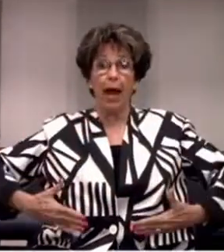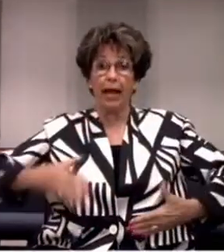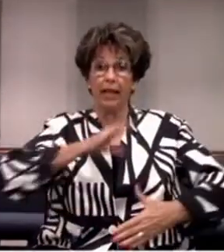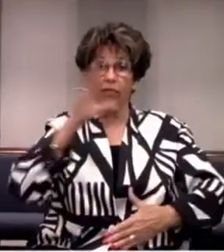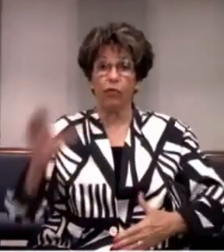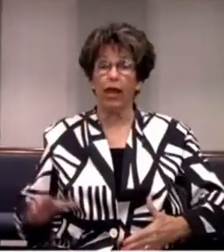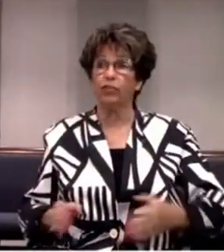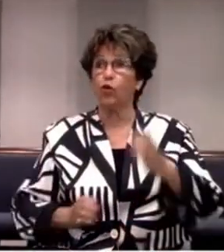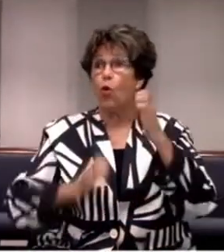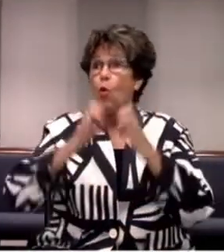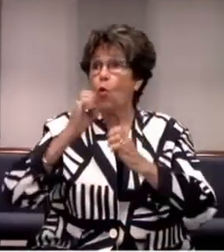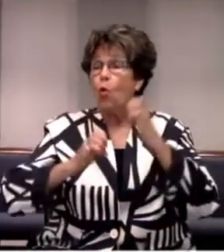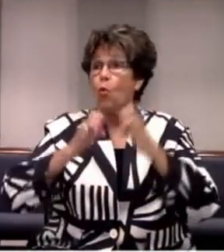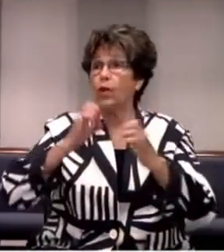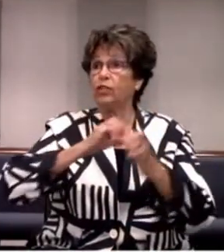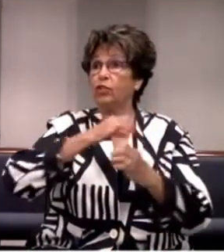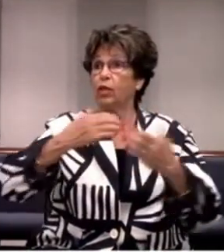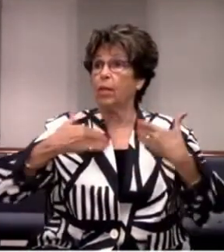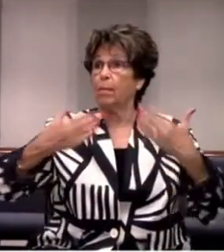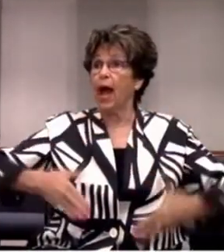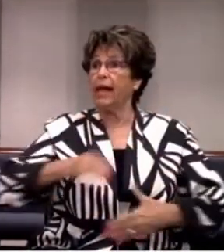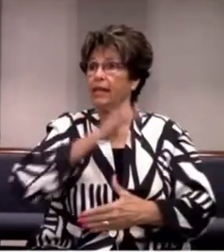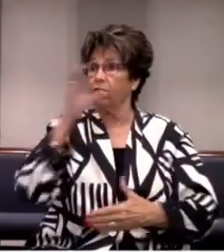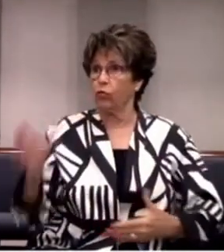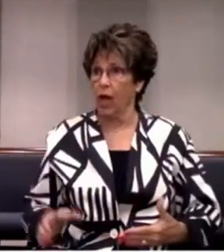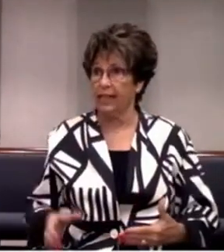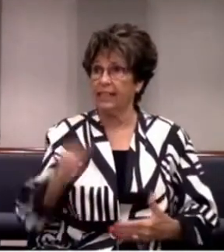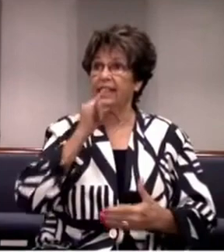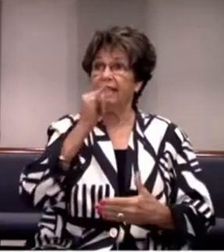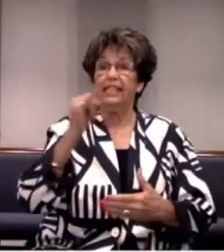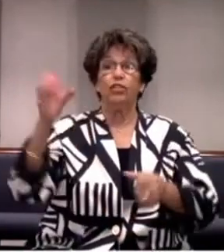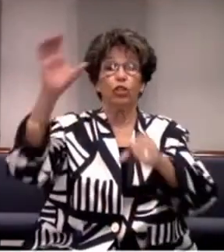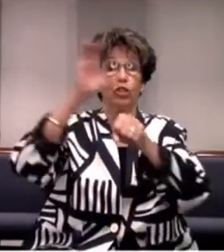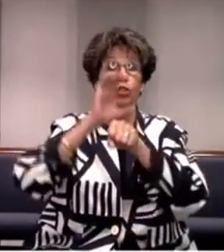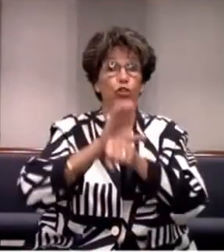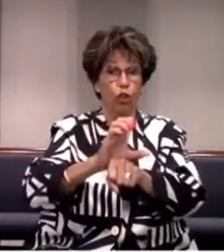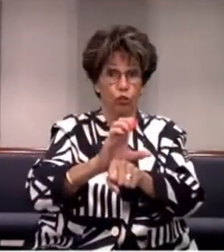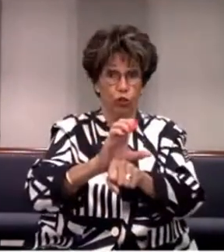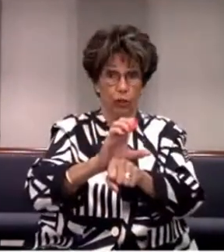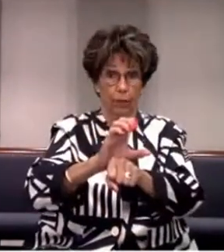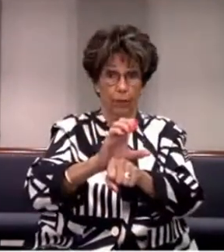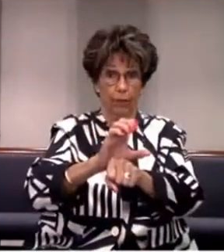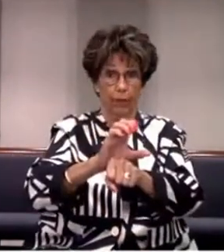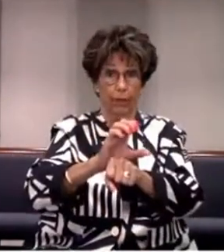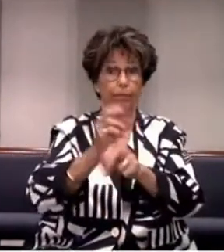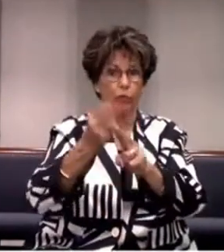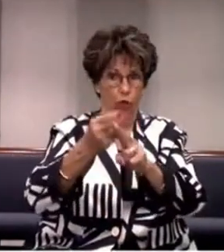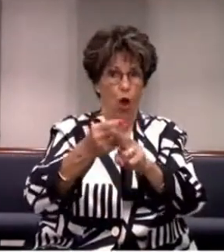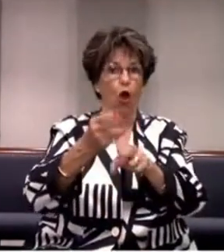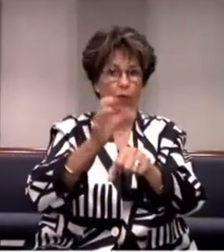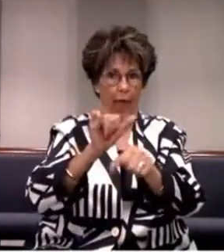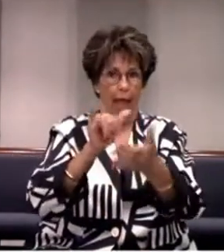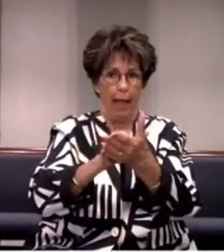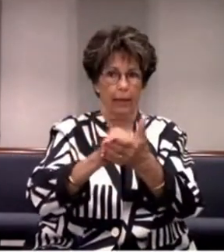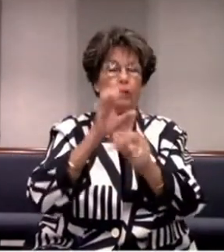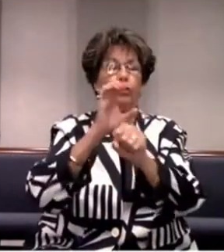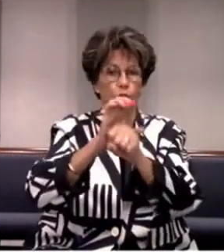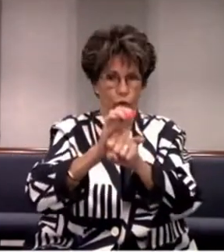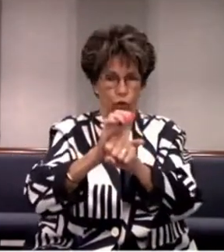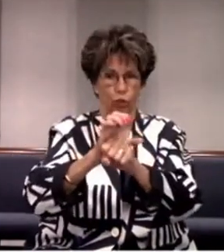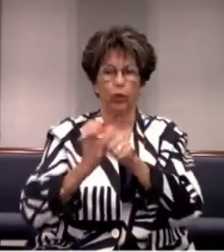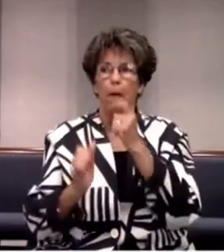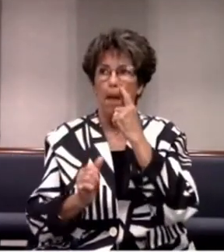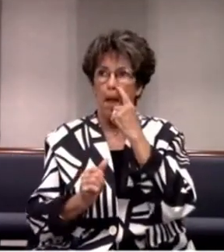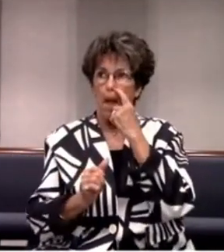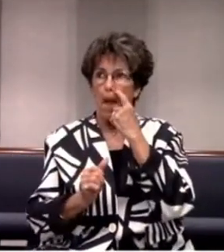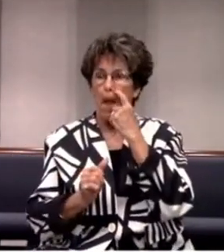the body of Christ on the earth today is called the church. Okay? So really and